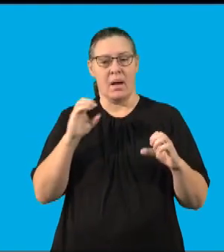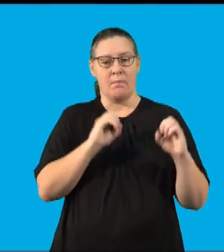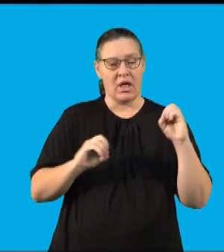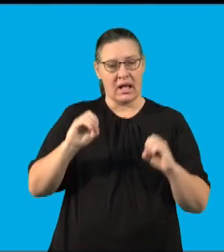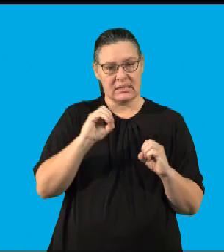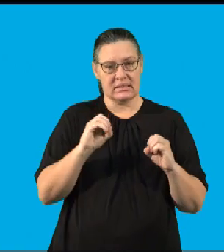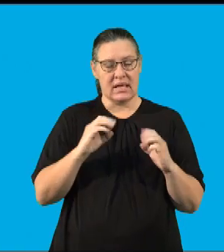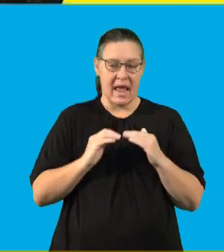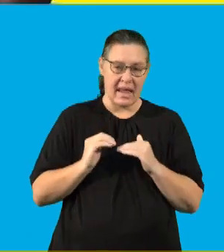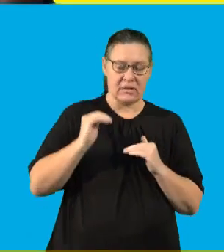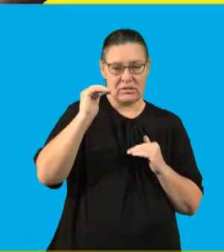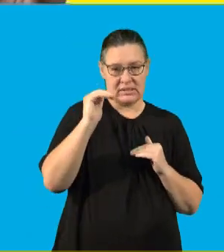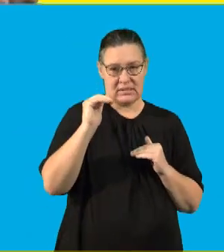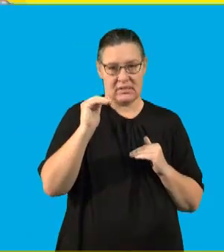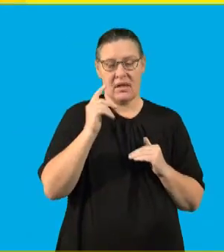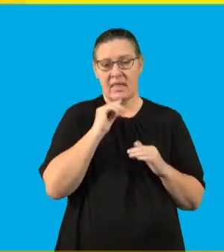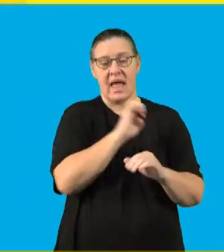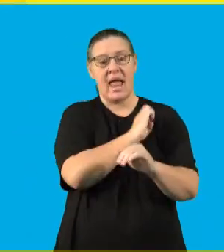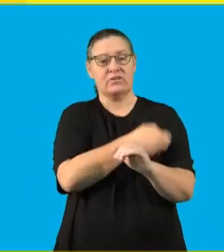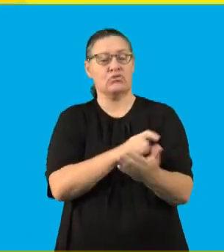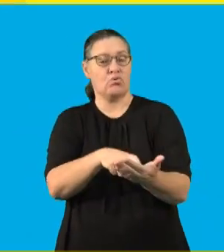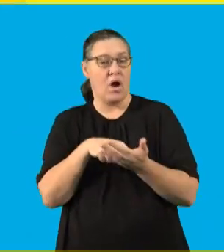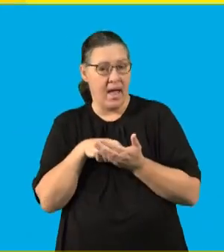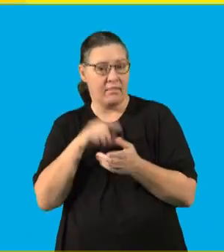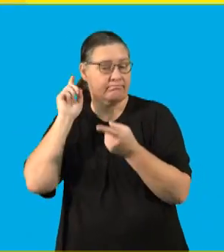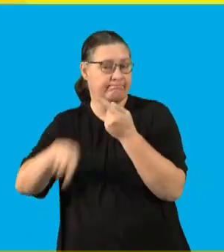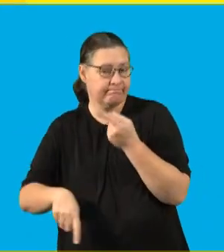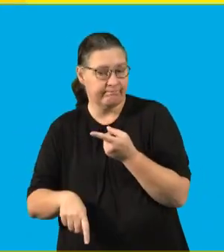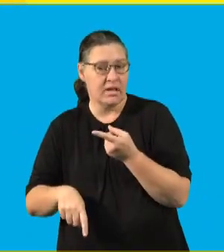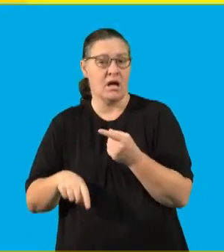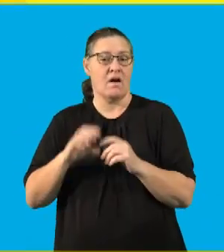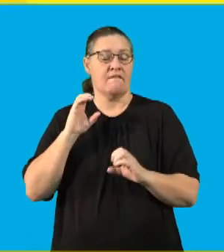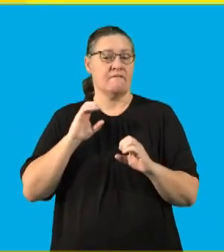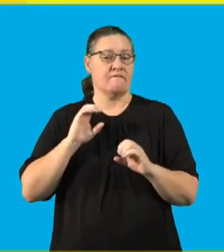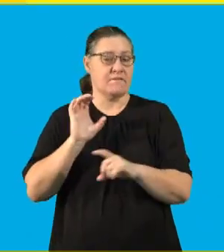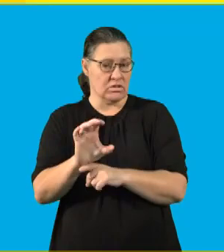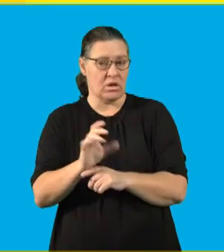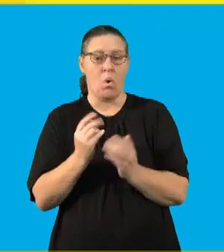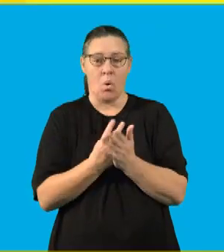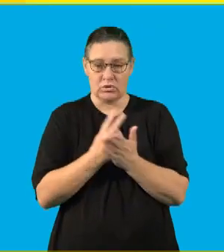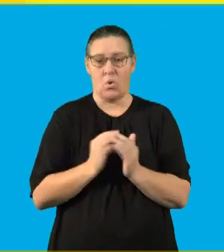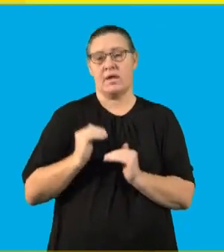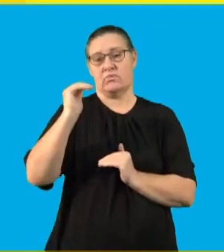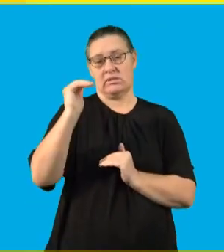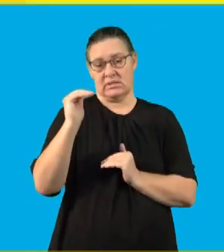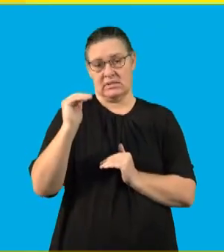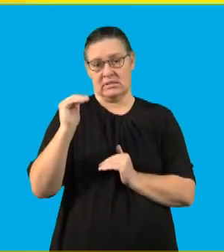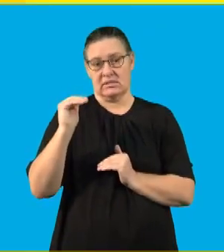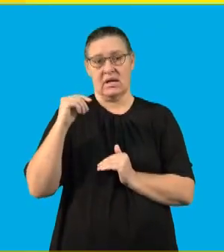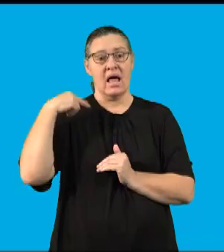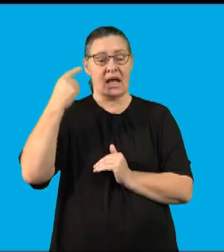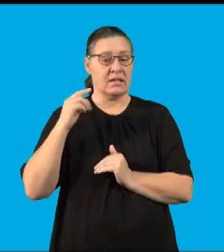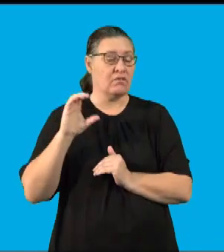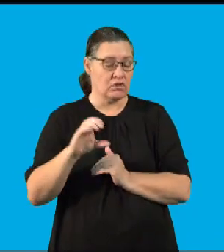the intermolecular forces increases, then the energy required to overcome those intermolecular forces also increases. So